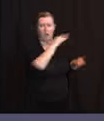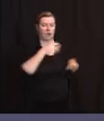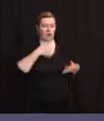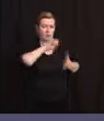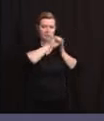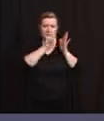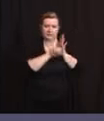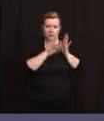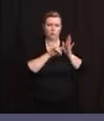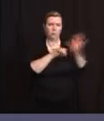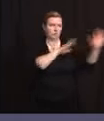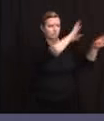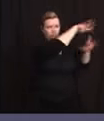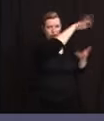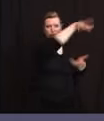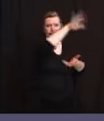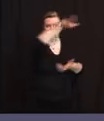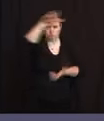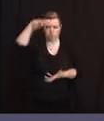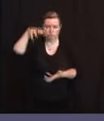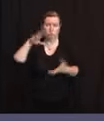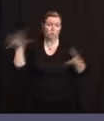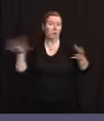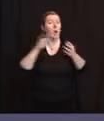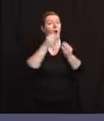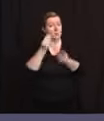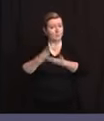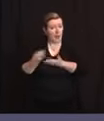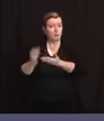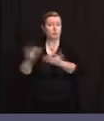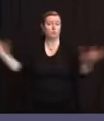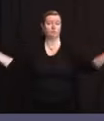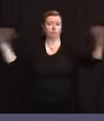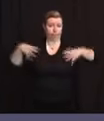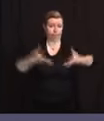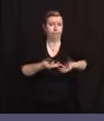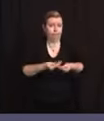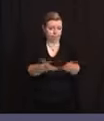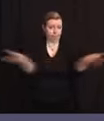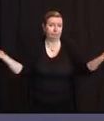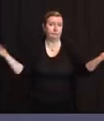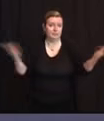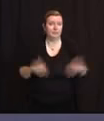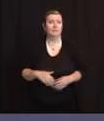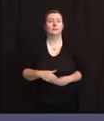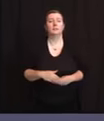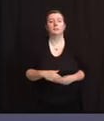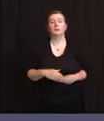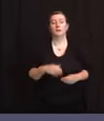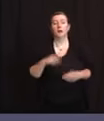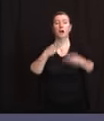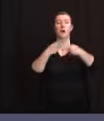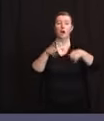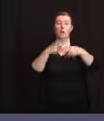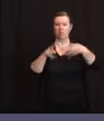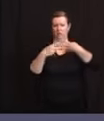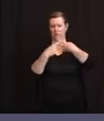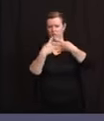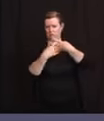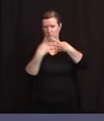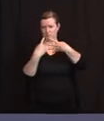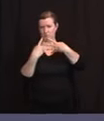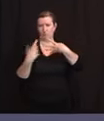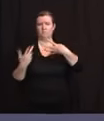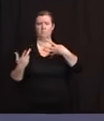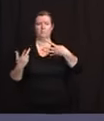equipment. In early April, we finalized contracts with Alaris and Genesis